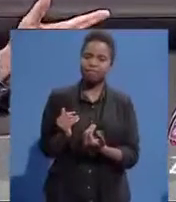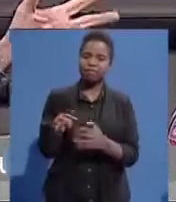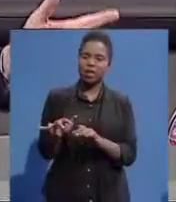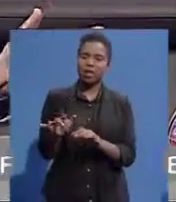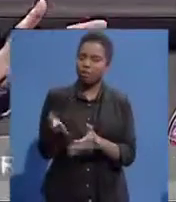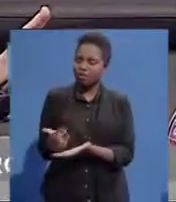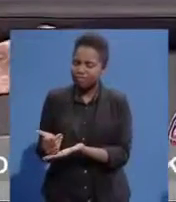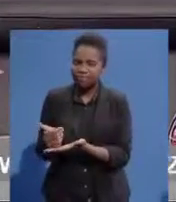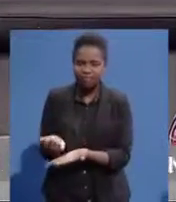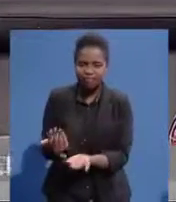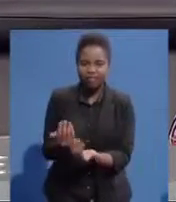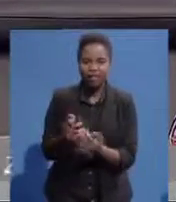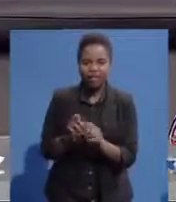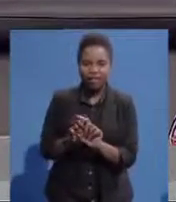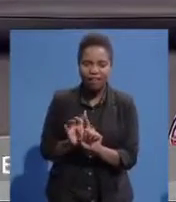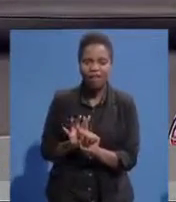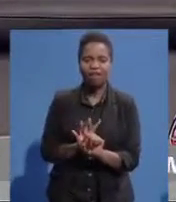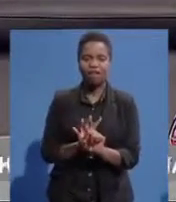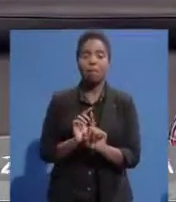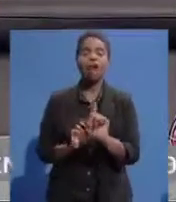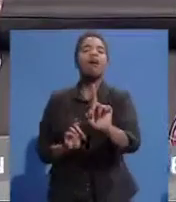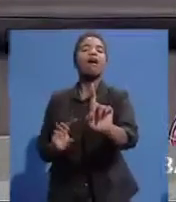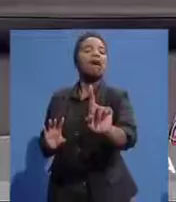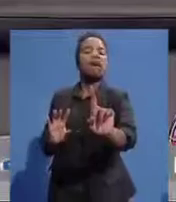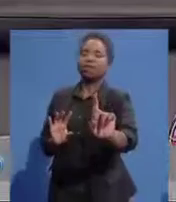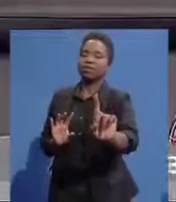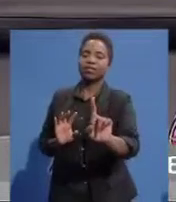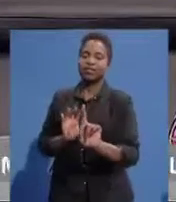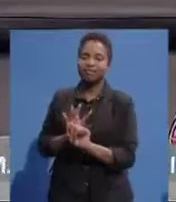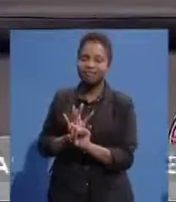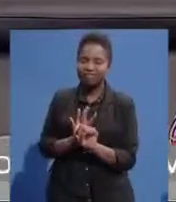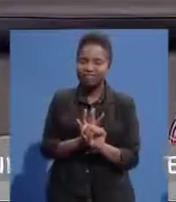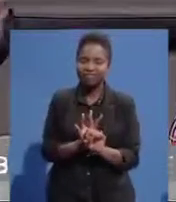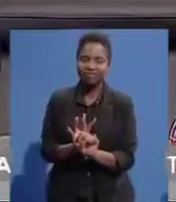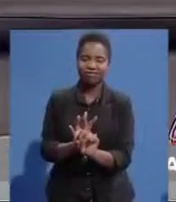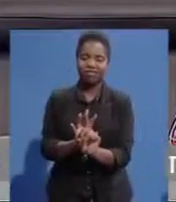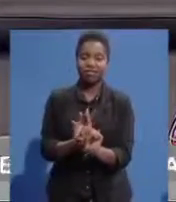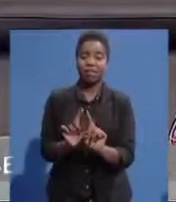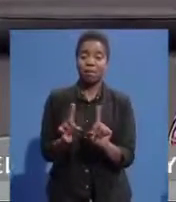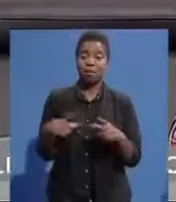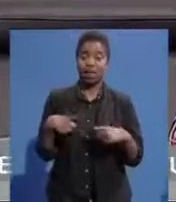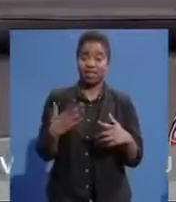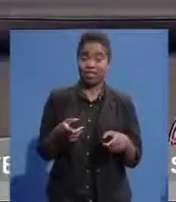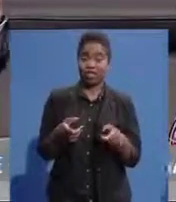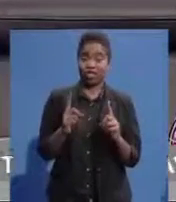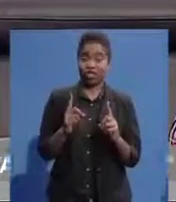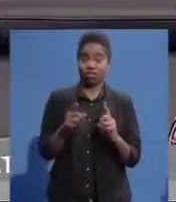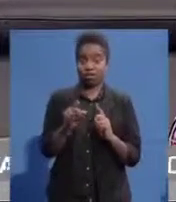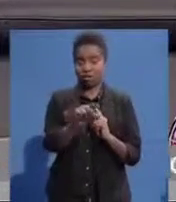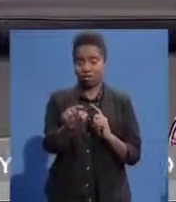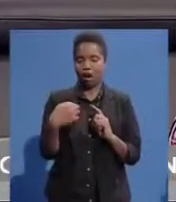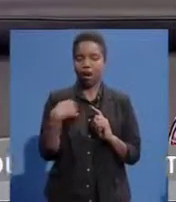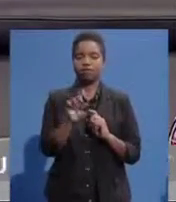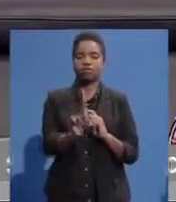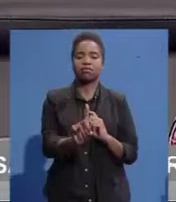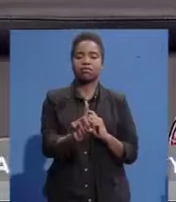from watching the king perform. But when there's a moment of danger, then you must lead from the front. Yes. Because you must take the